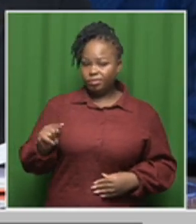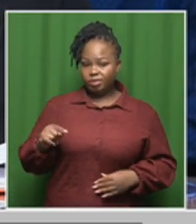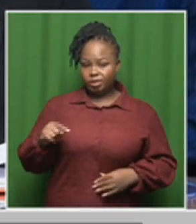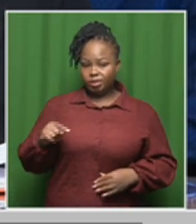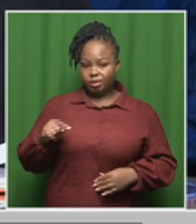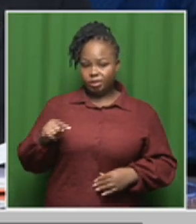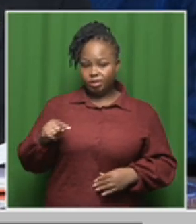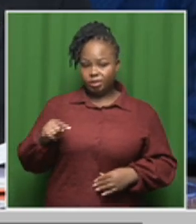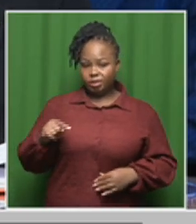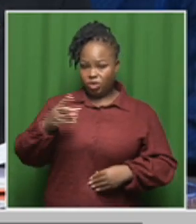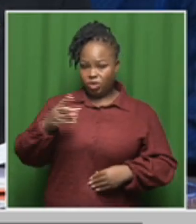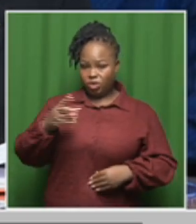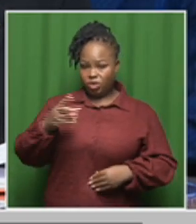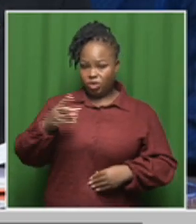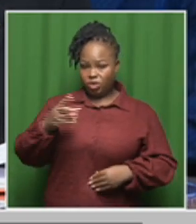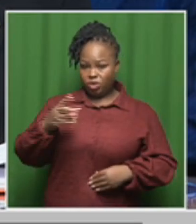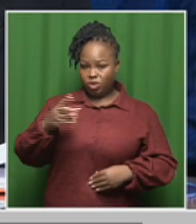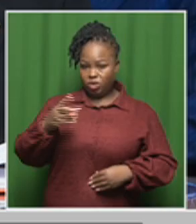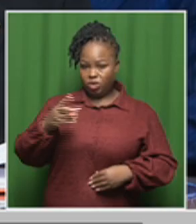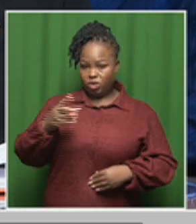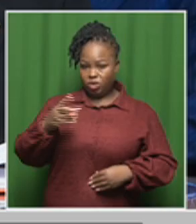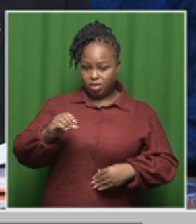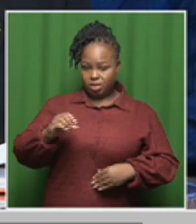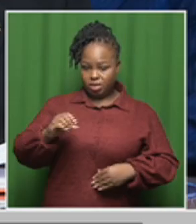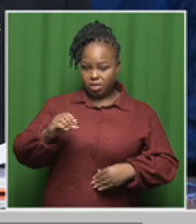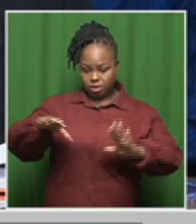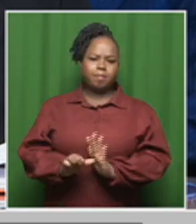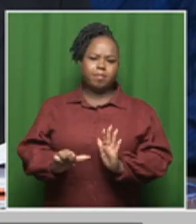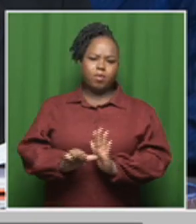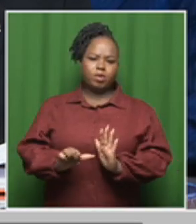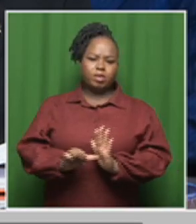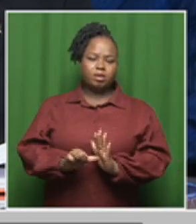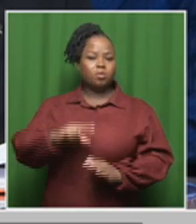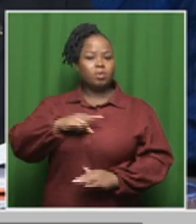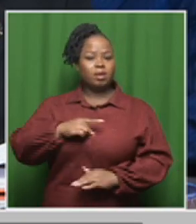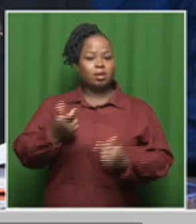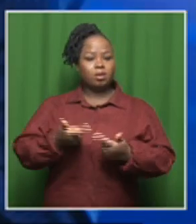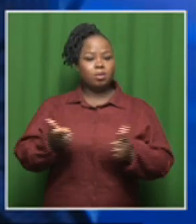very important in the global affairs. As it was launched in